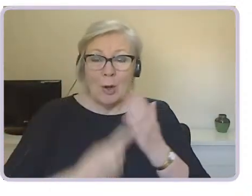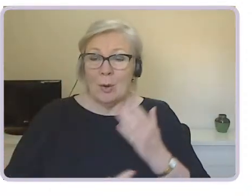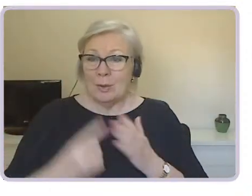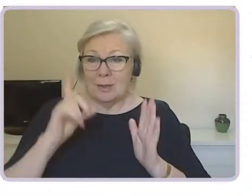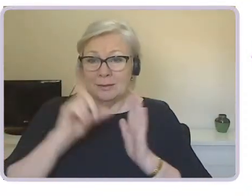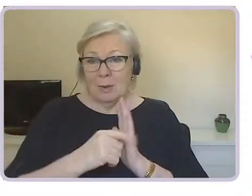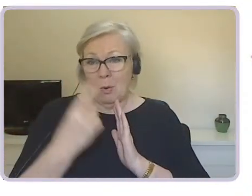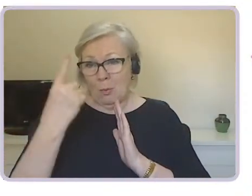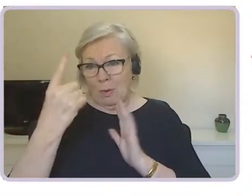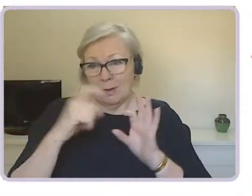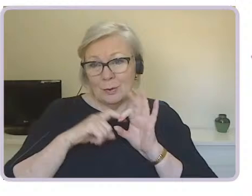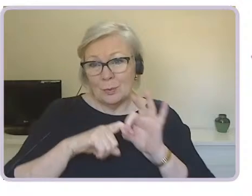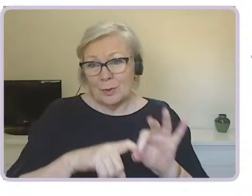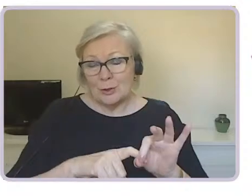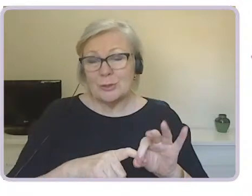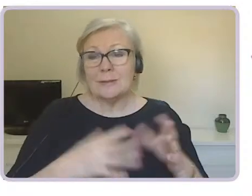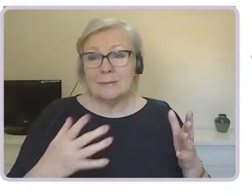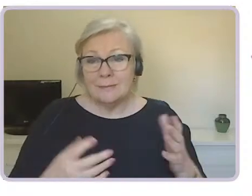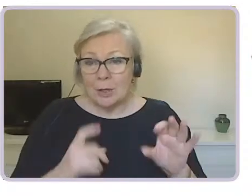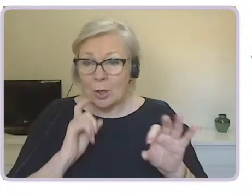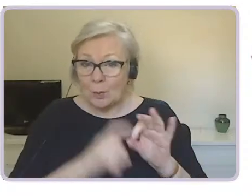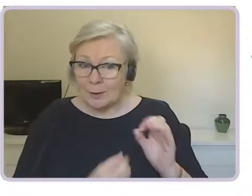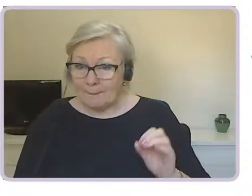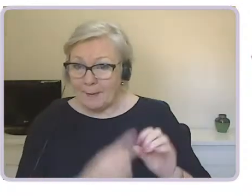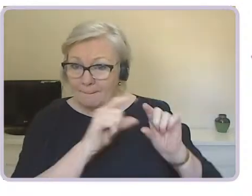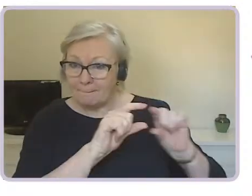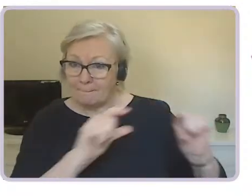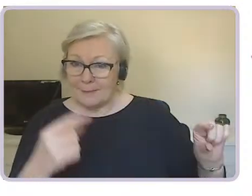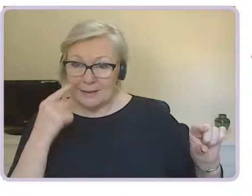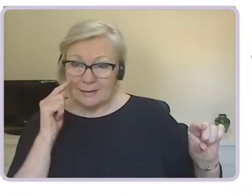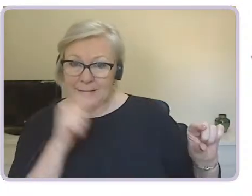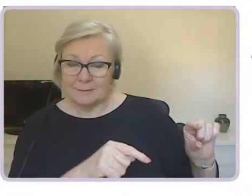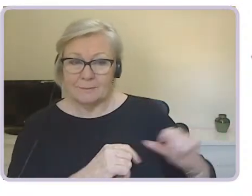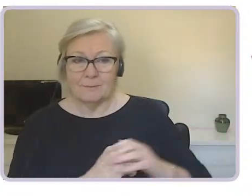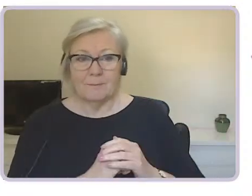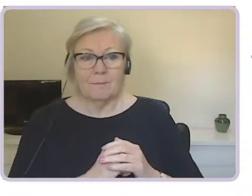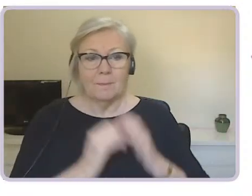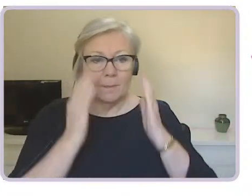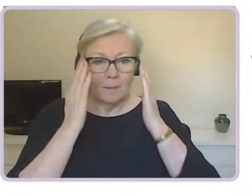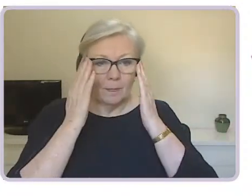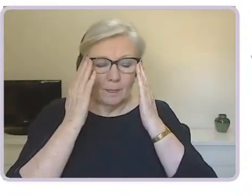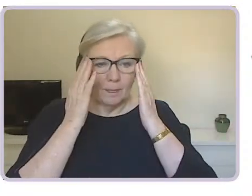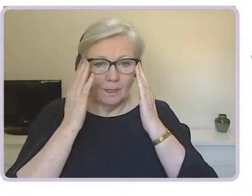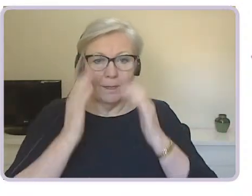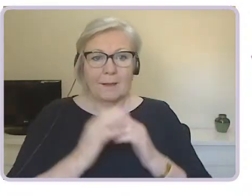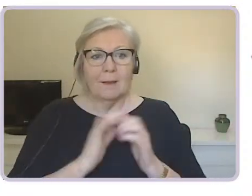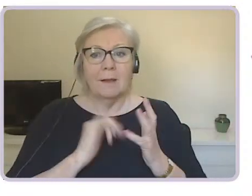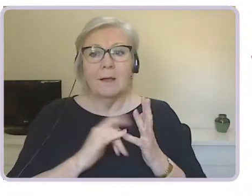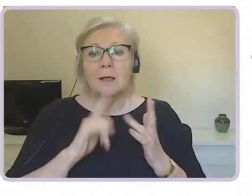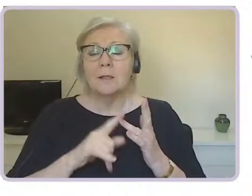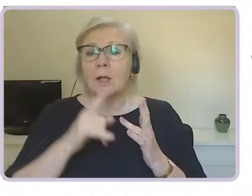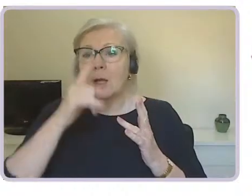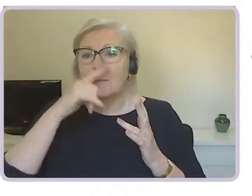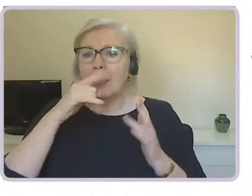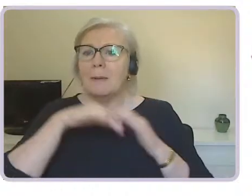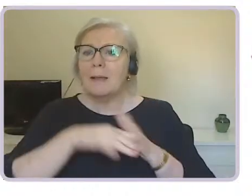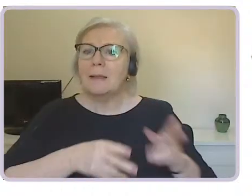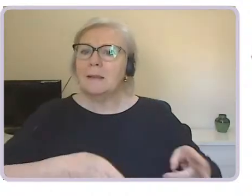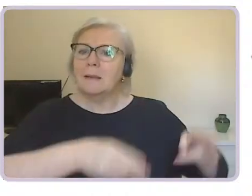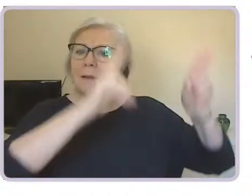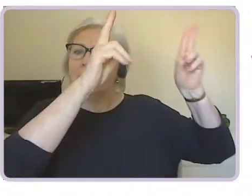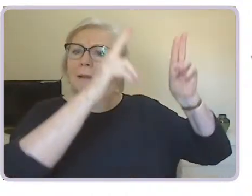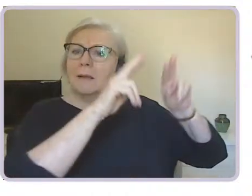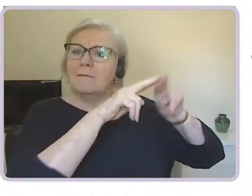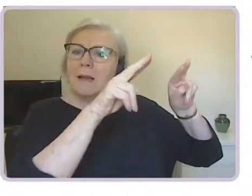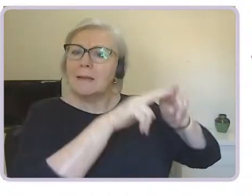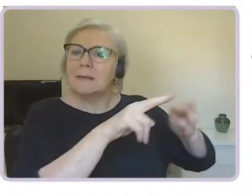the question's going to come up now. So in seeking out those with a disability in the towers, how did you work